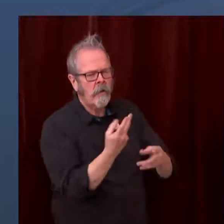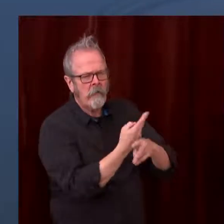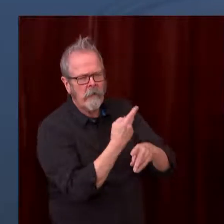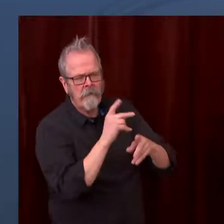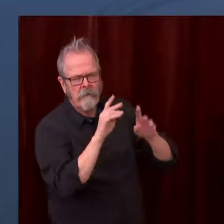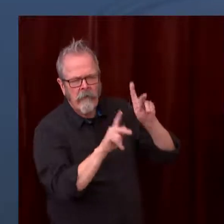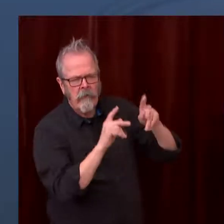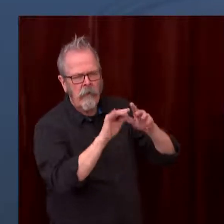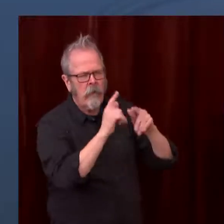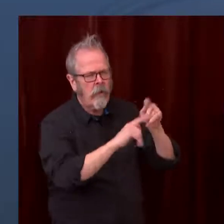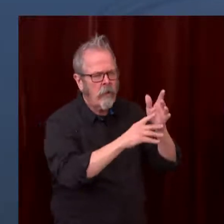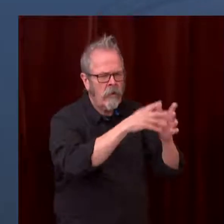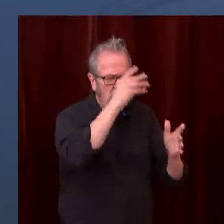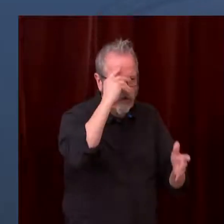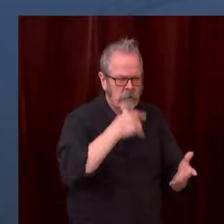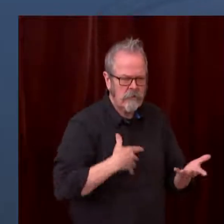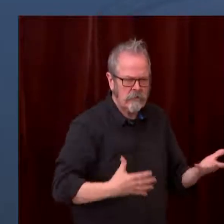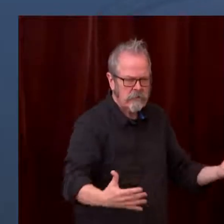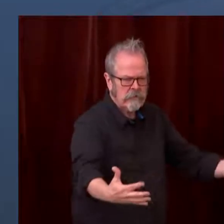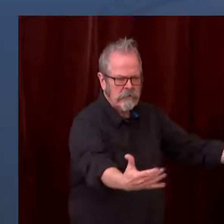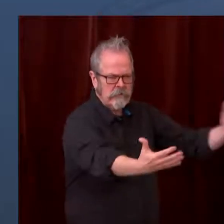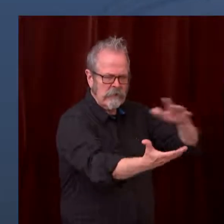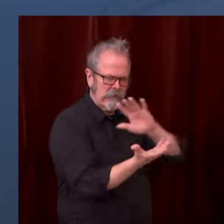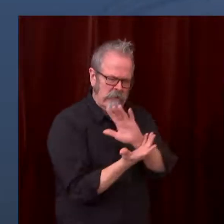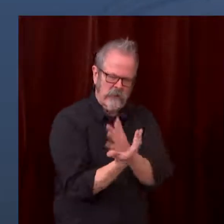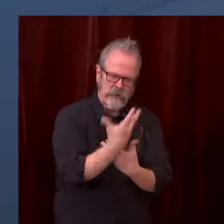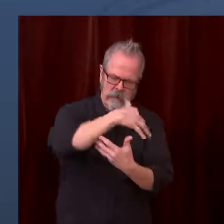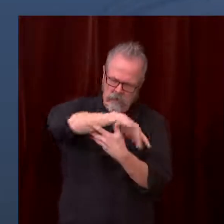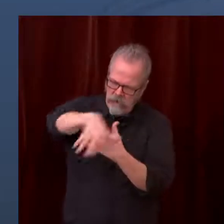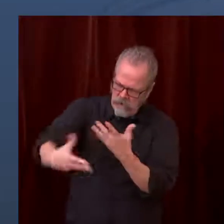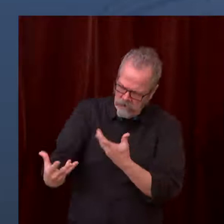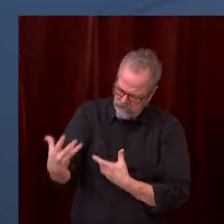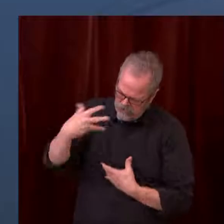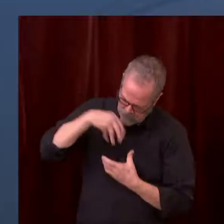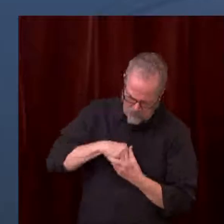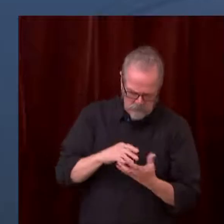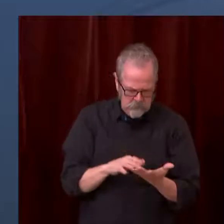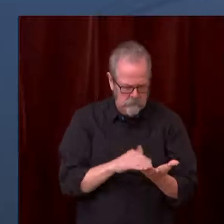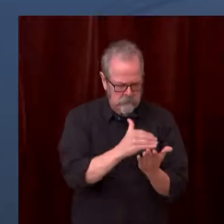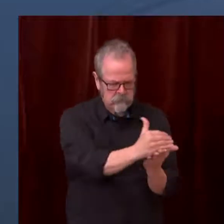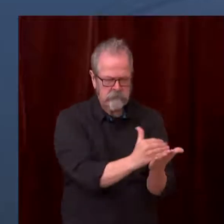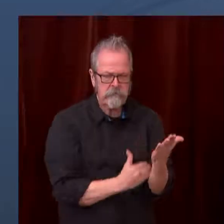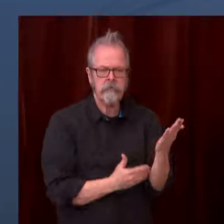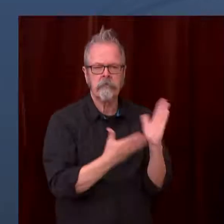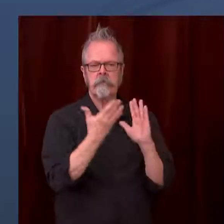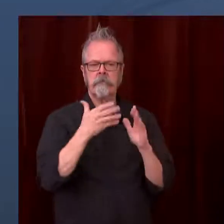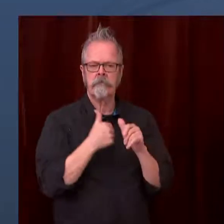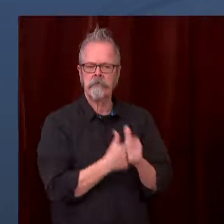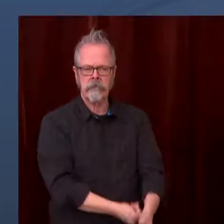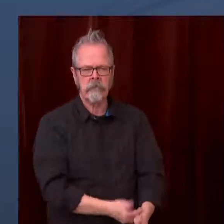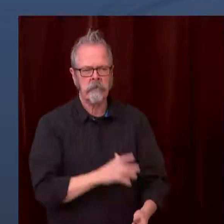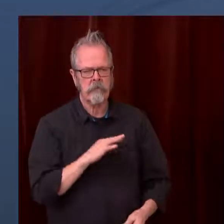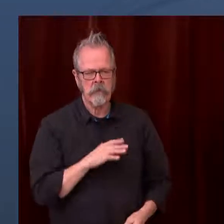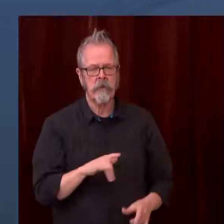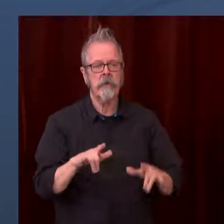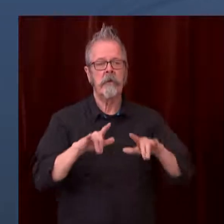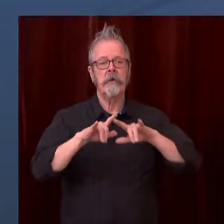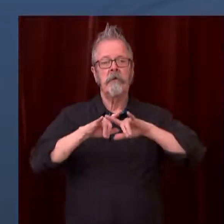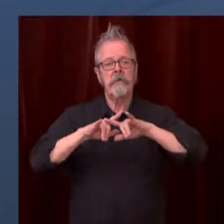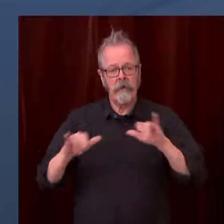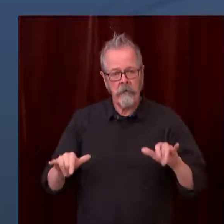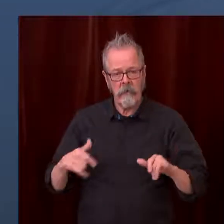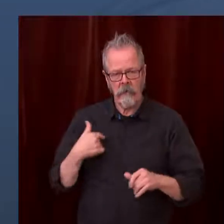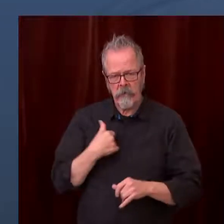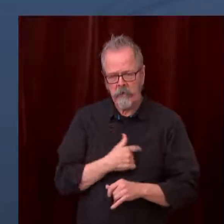teachers and their rights to bargain, their rights to representation, and their rights to their own public health. And now we reach a critical